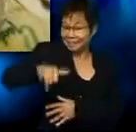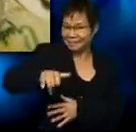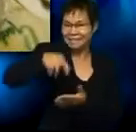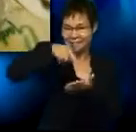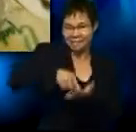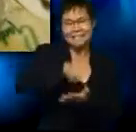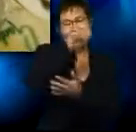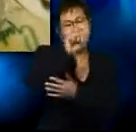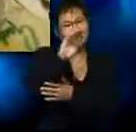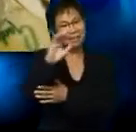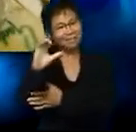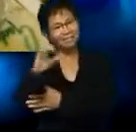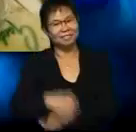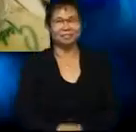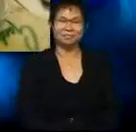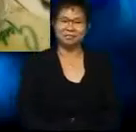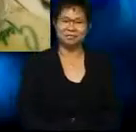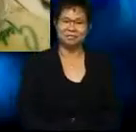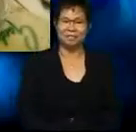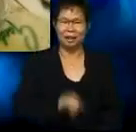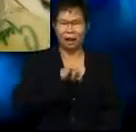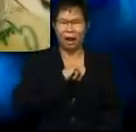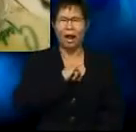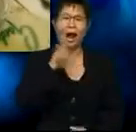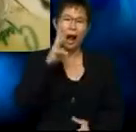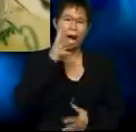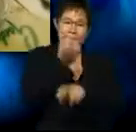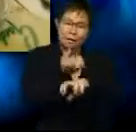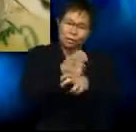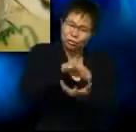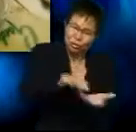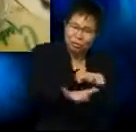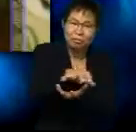Yes, this is ABC. Air batu campur.